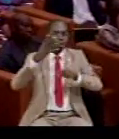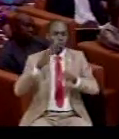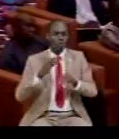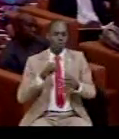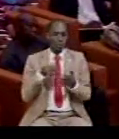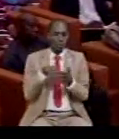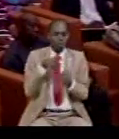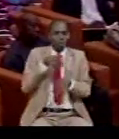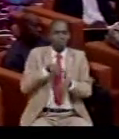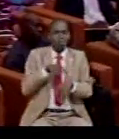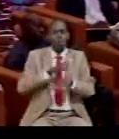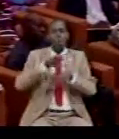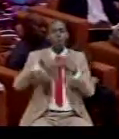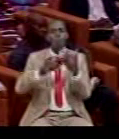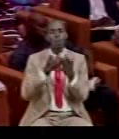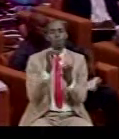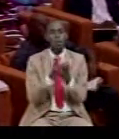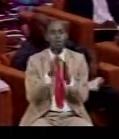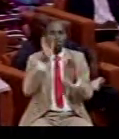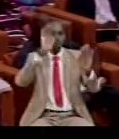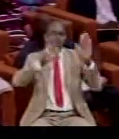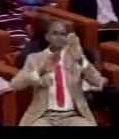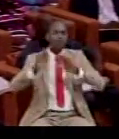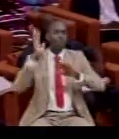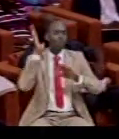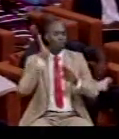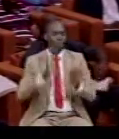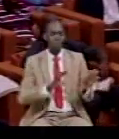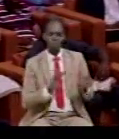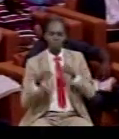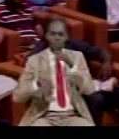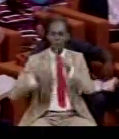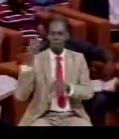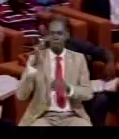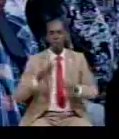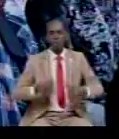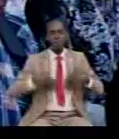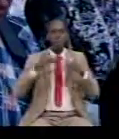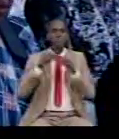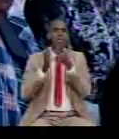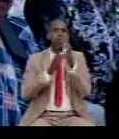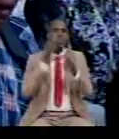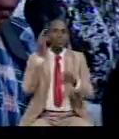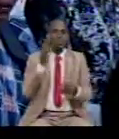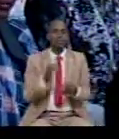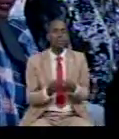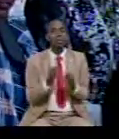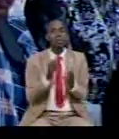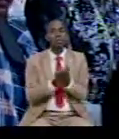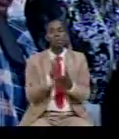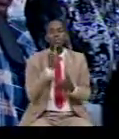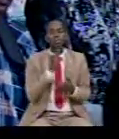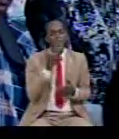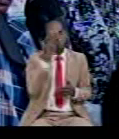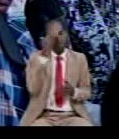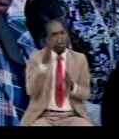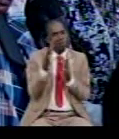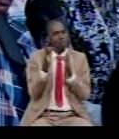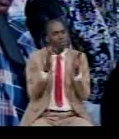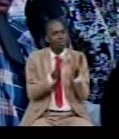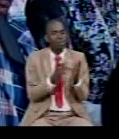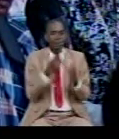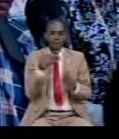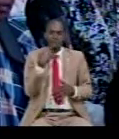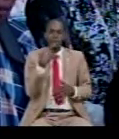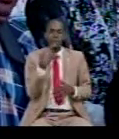time, all that trouble will pass over your life in Jesus' name. That's what Jesus said. Look at this